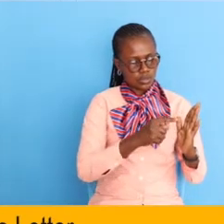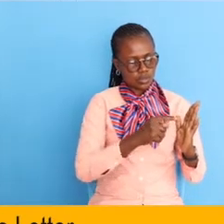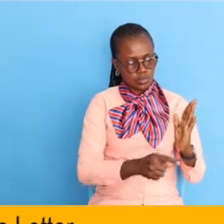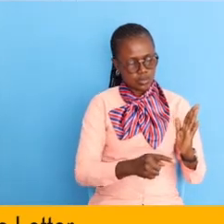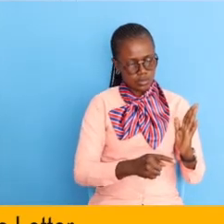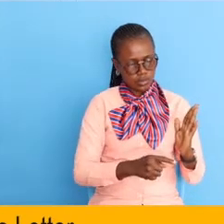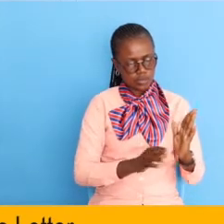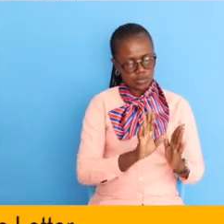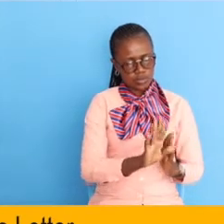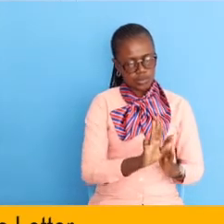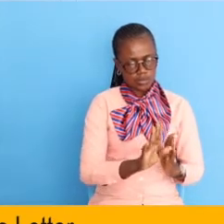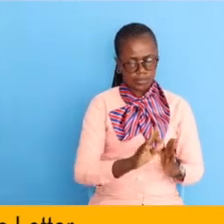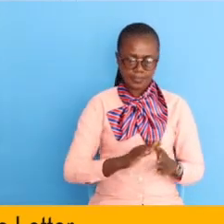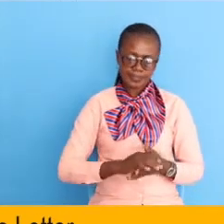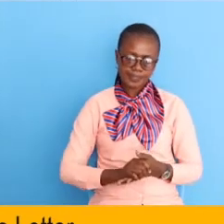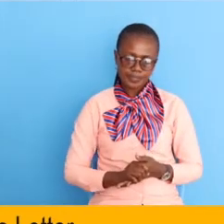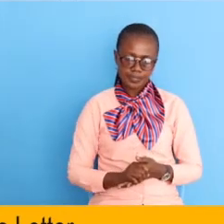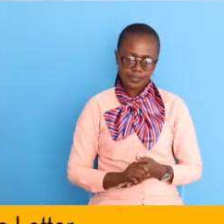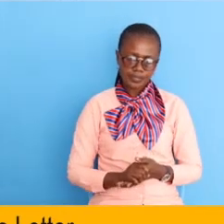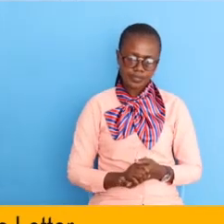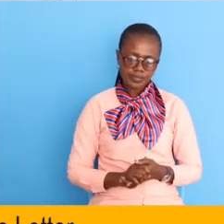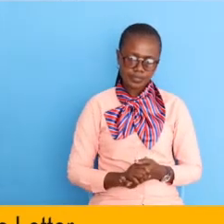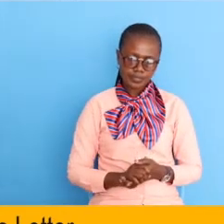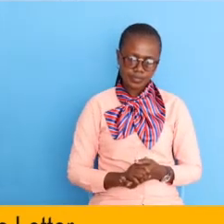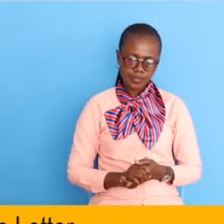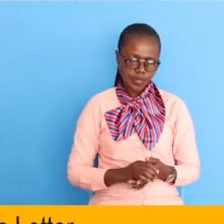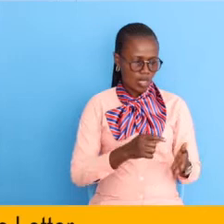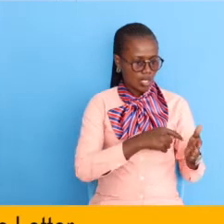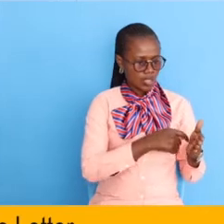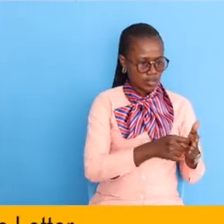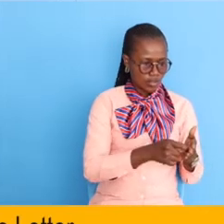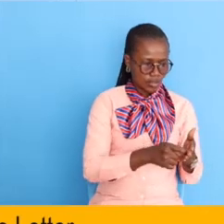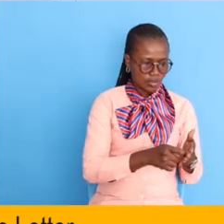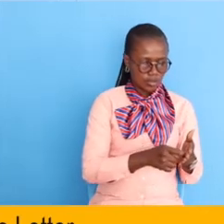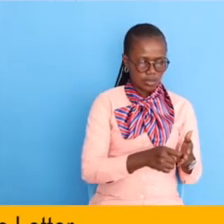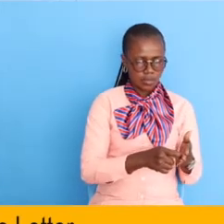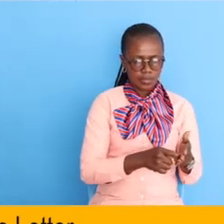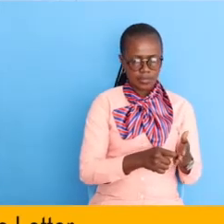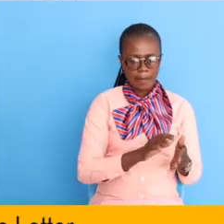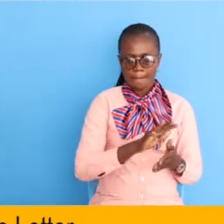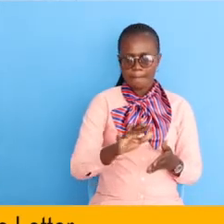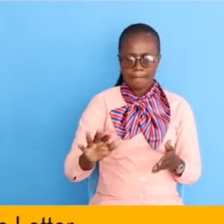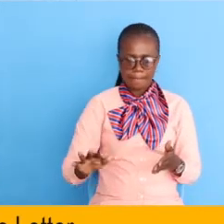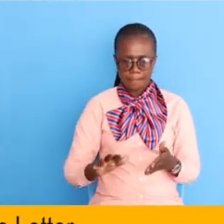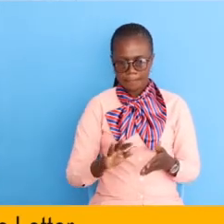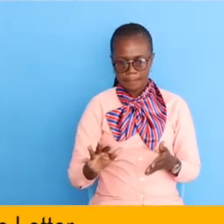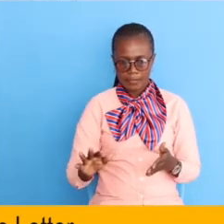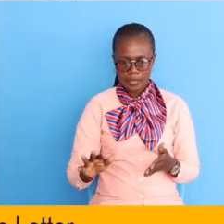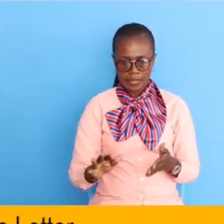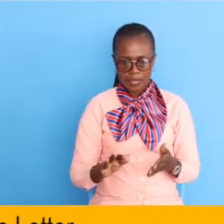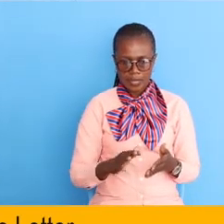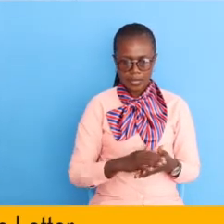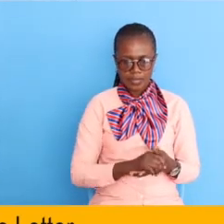goes to the name of the company. So the name of the company, at this case here, it is Zunda